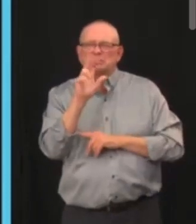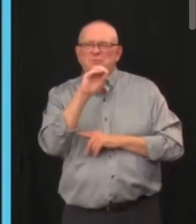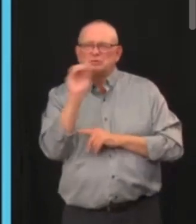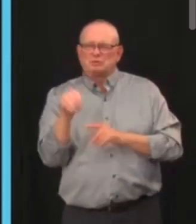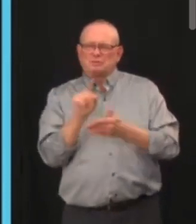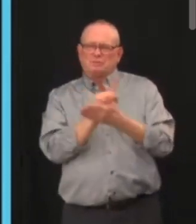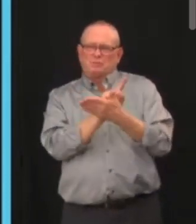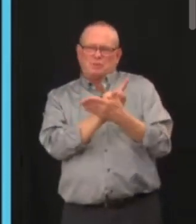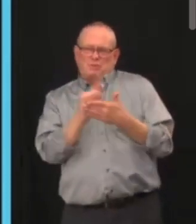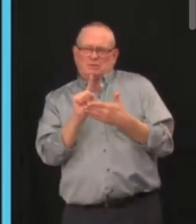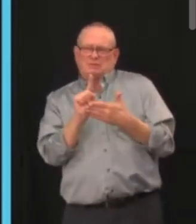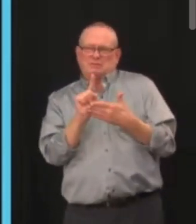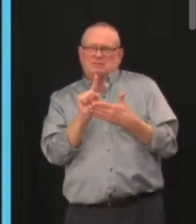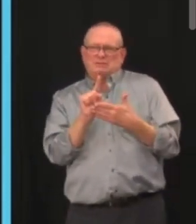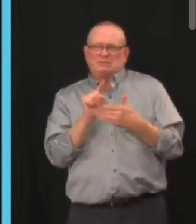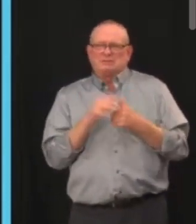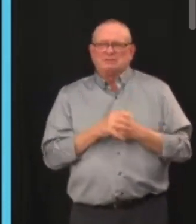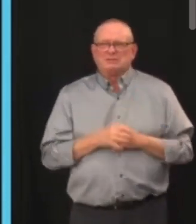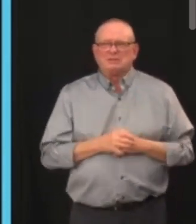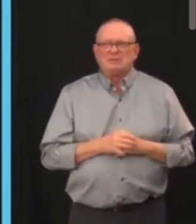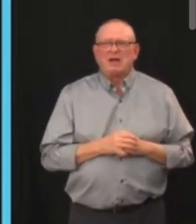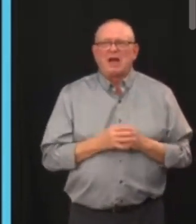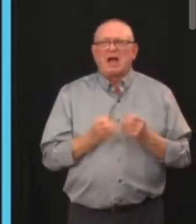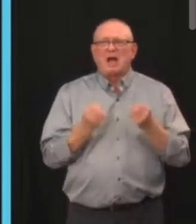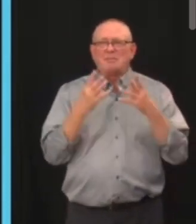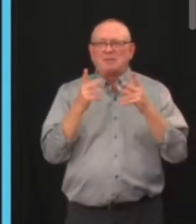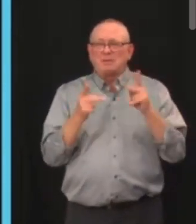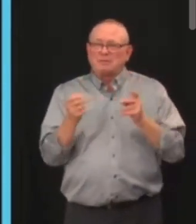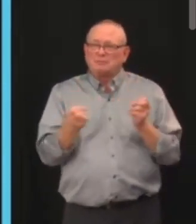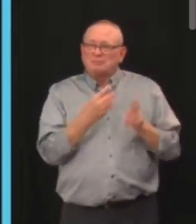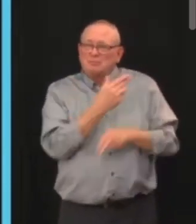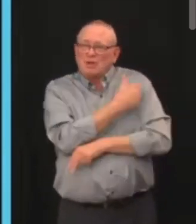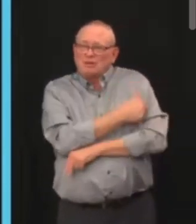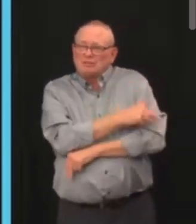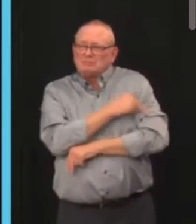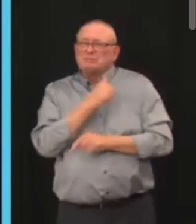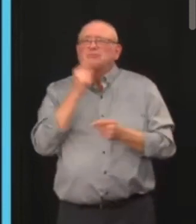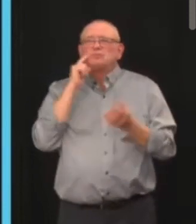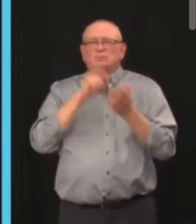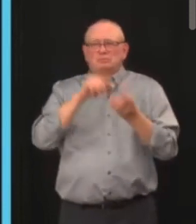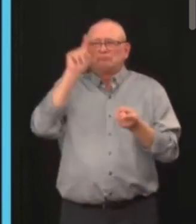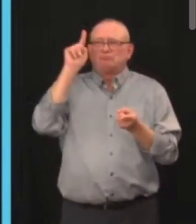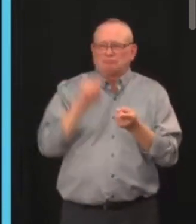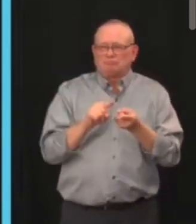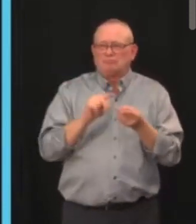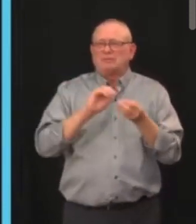people in hospital with COVID-19 decreased from the previous week. Currently, there are